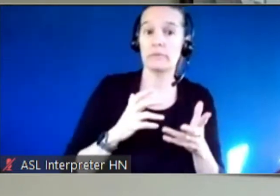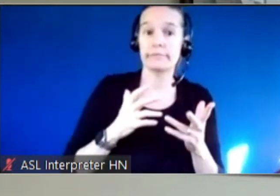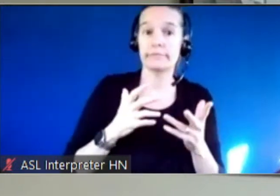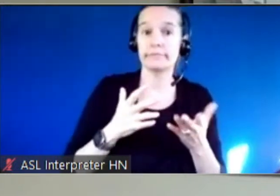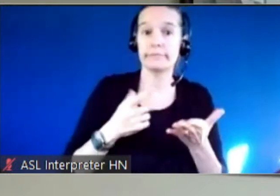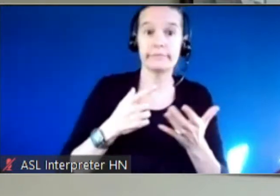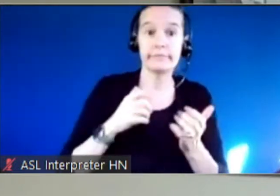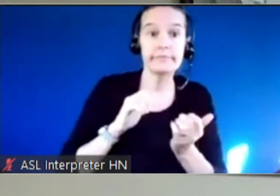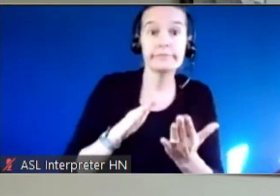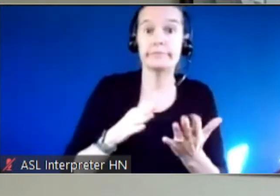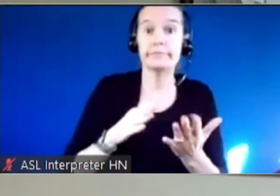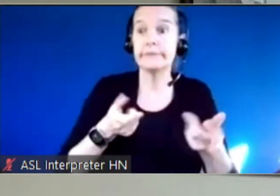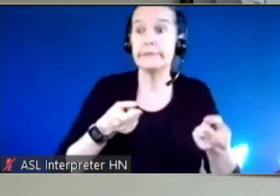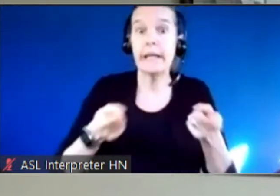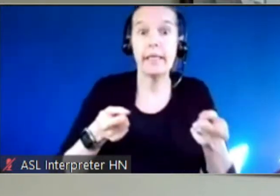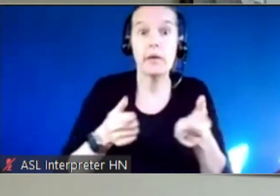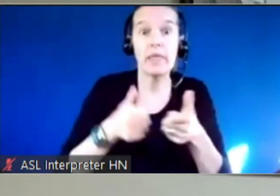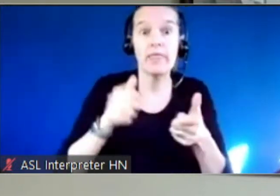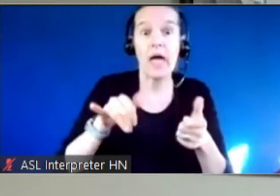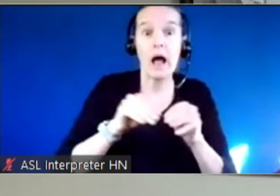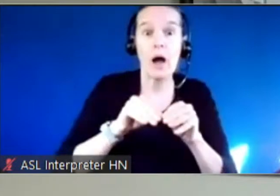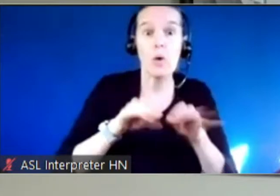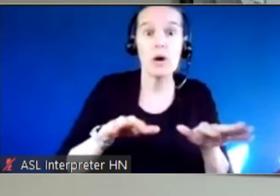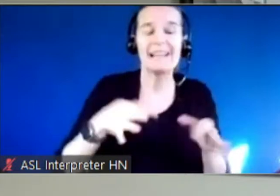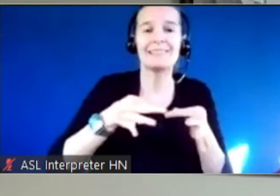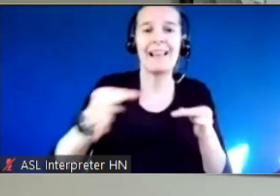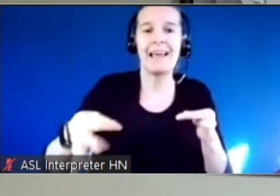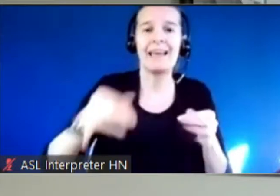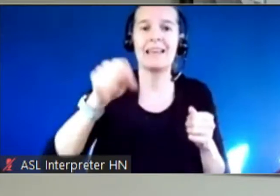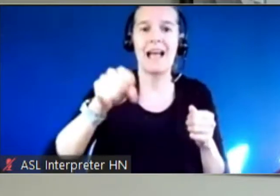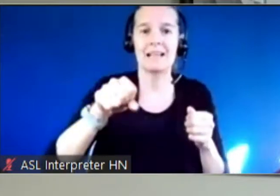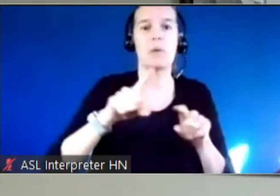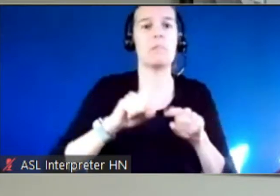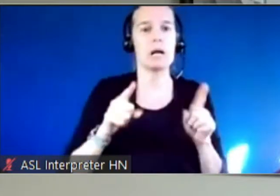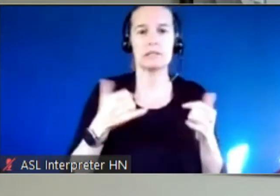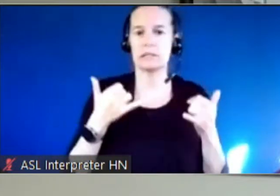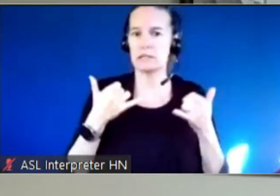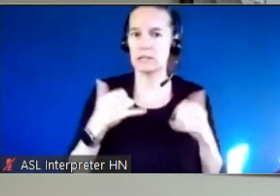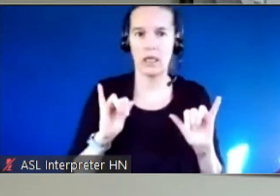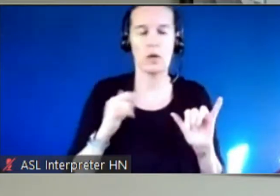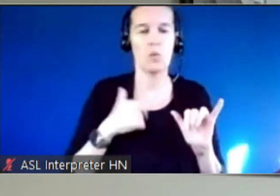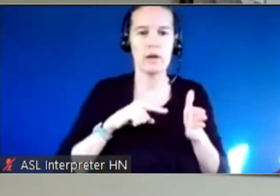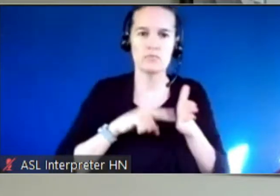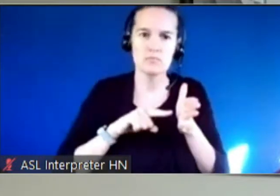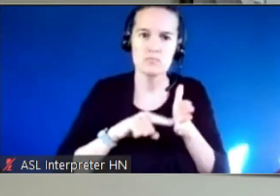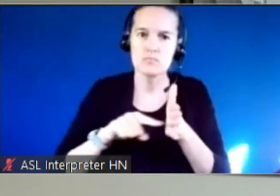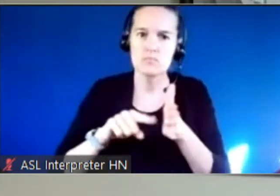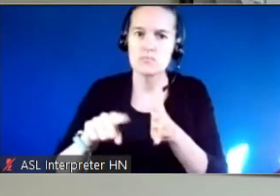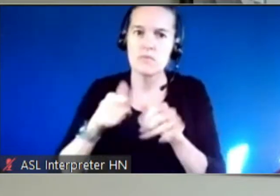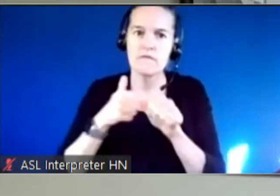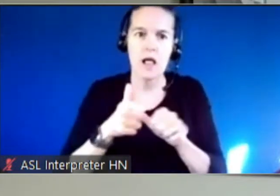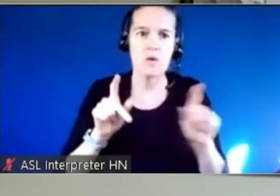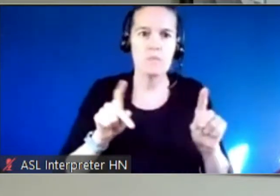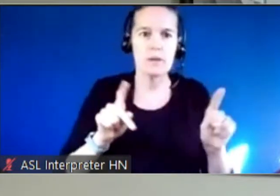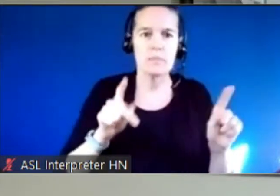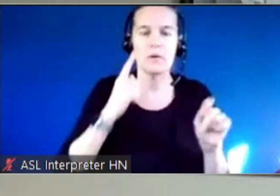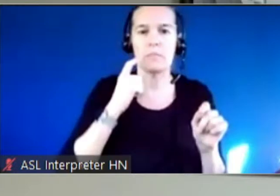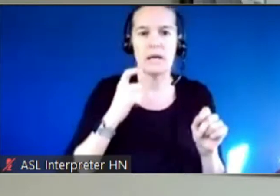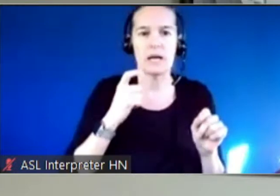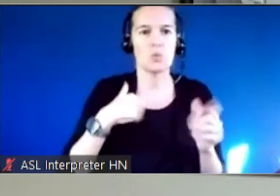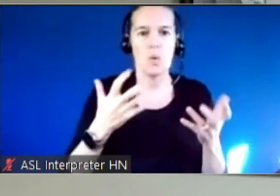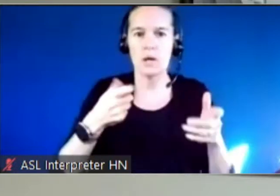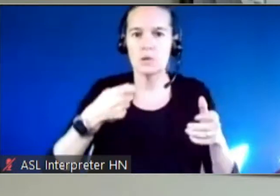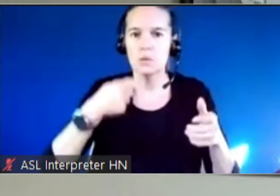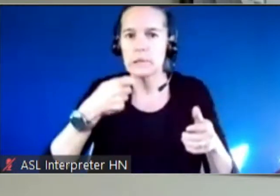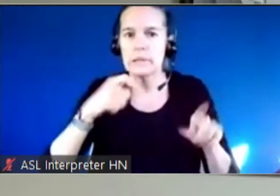sense? Yes, because contacts can still spread it to other people, and they will be cases. And with our testing, we can uncover them and